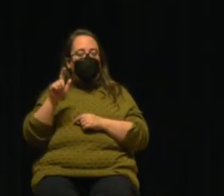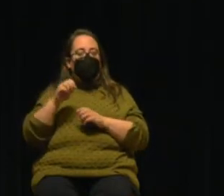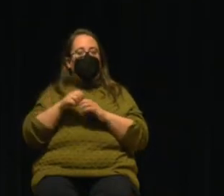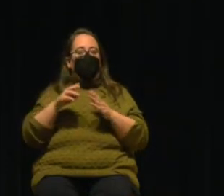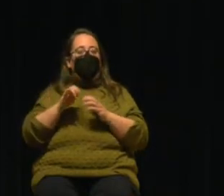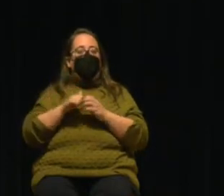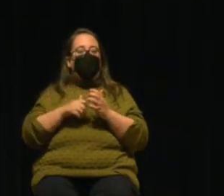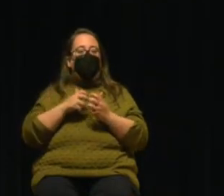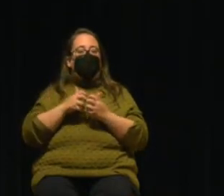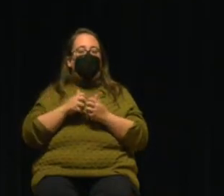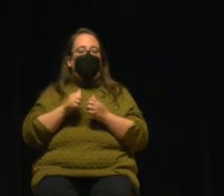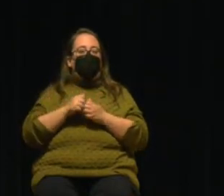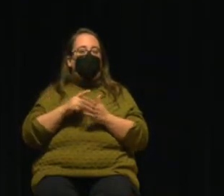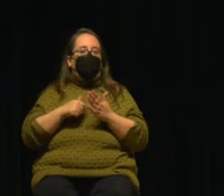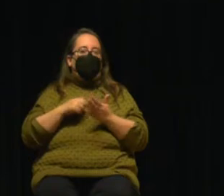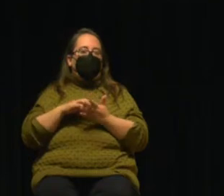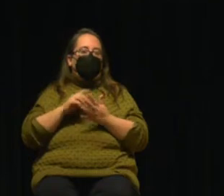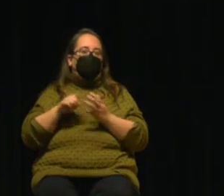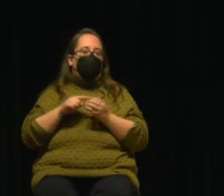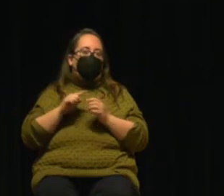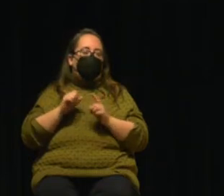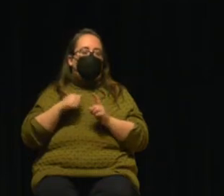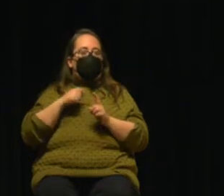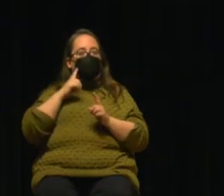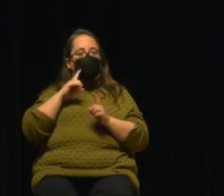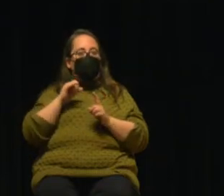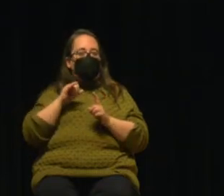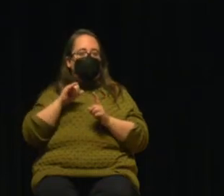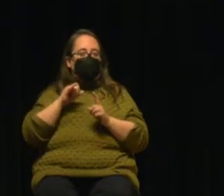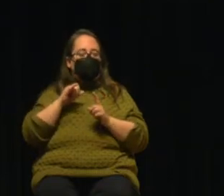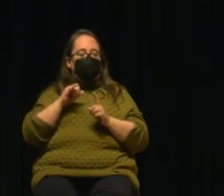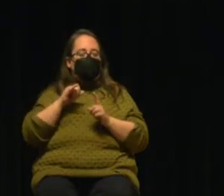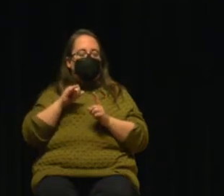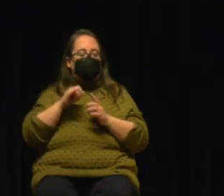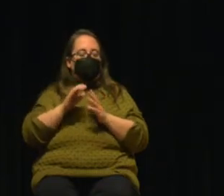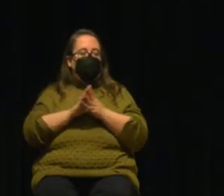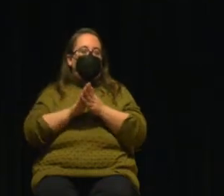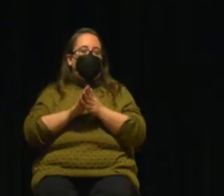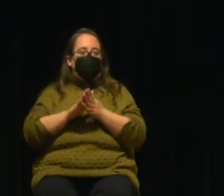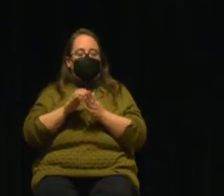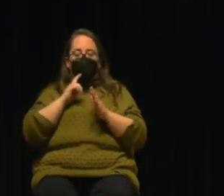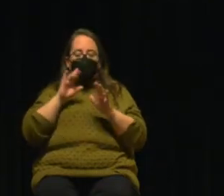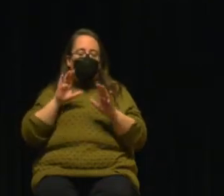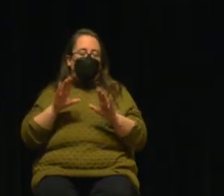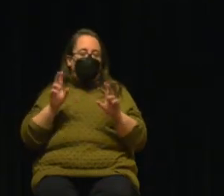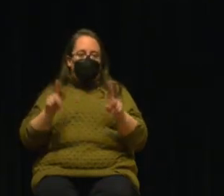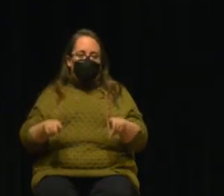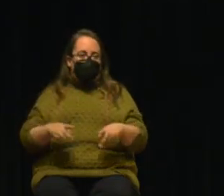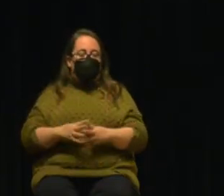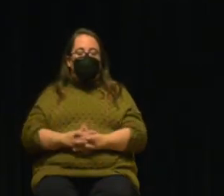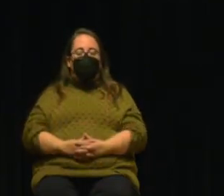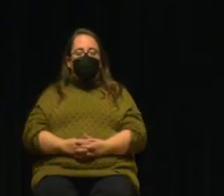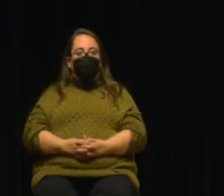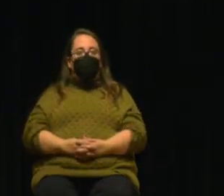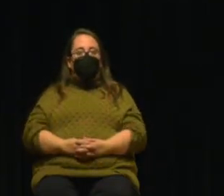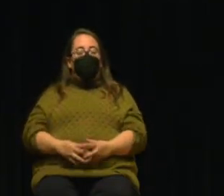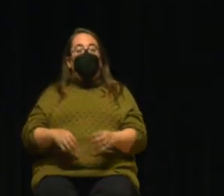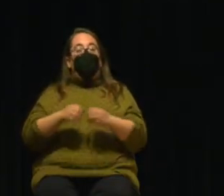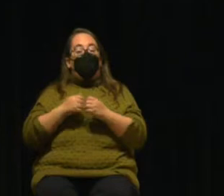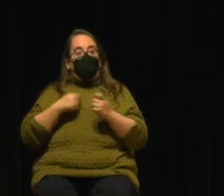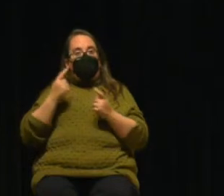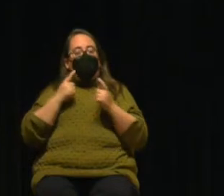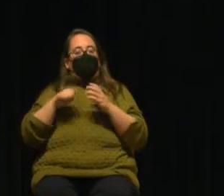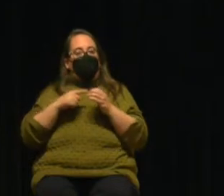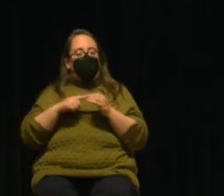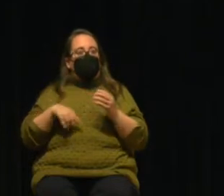way that fit with what I was learning about him. So I think that's the genesis of it. He's also a remarkable person. I mean, he's just, the more that I started to think about